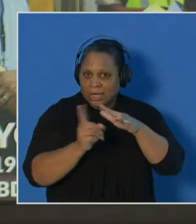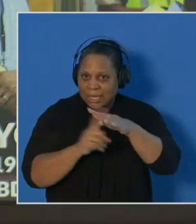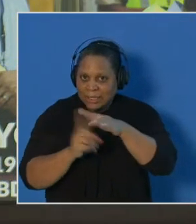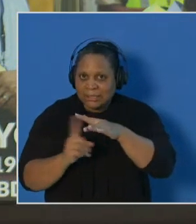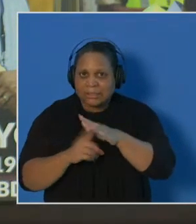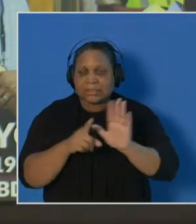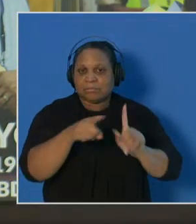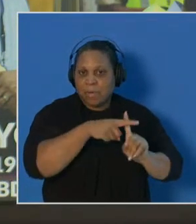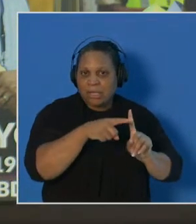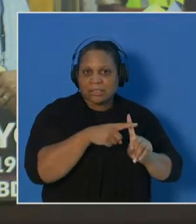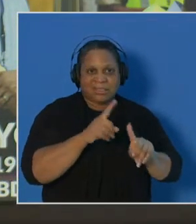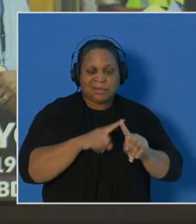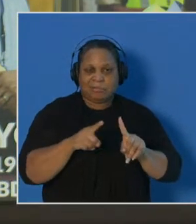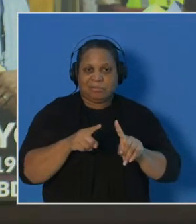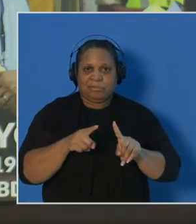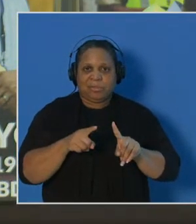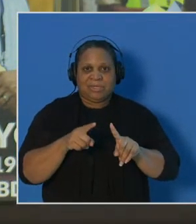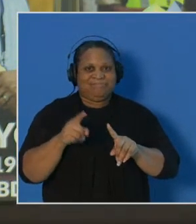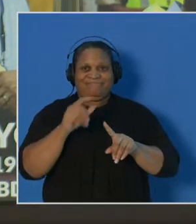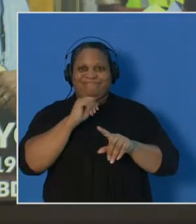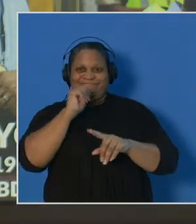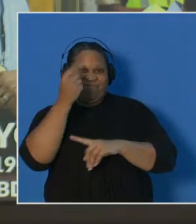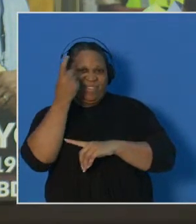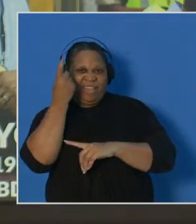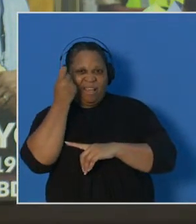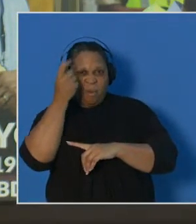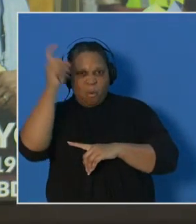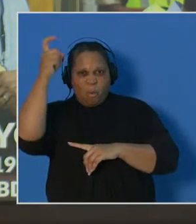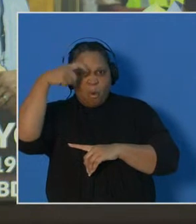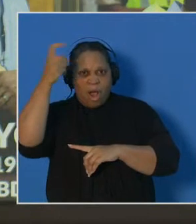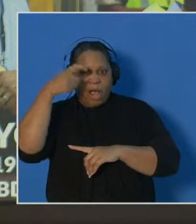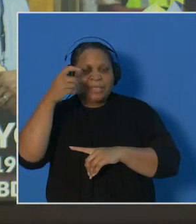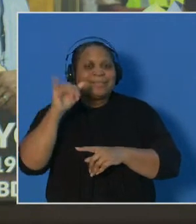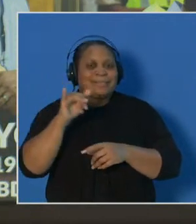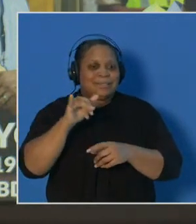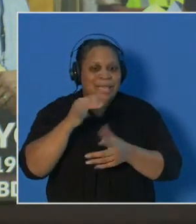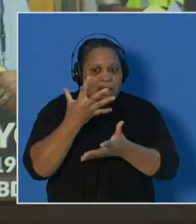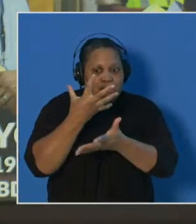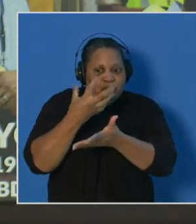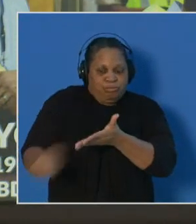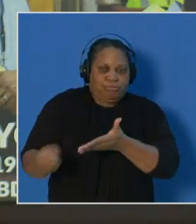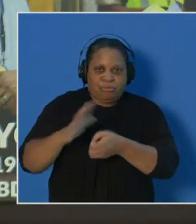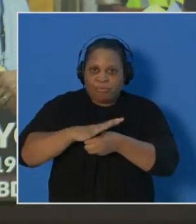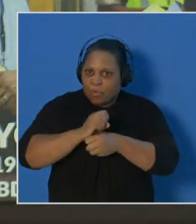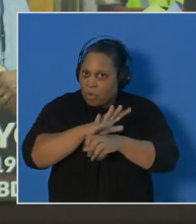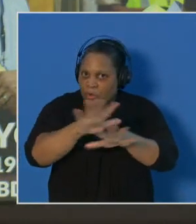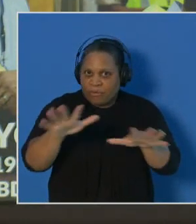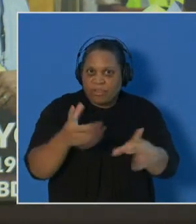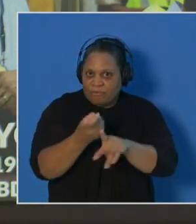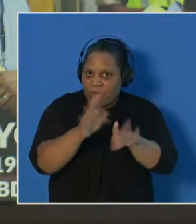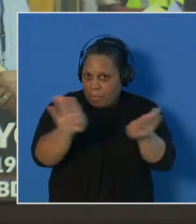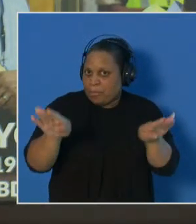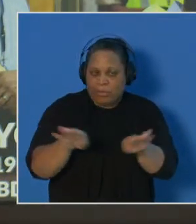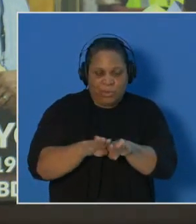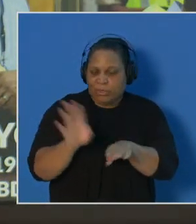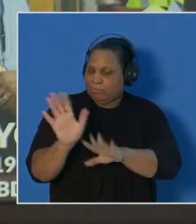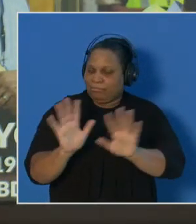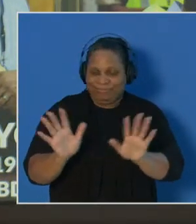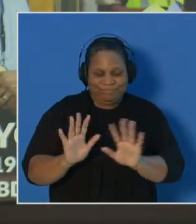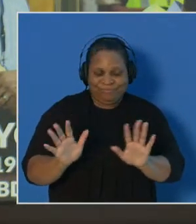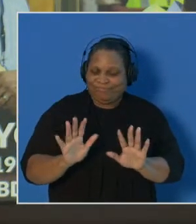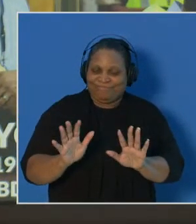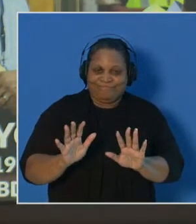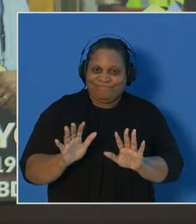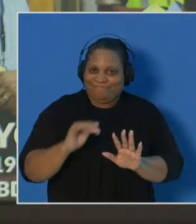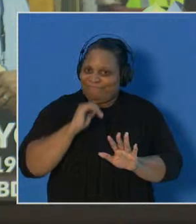it will not be wise of us to assume that COVID has been eliminated from our shores. It is not the time to let